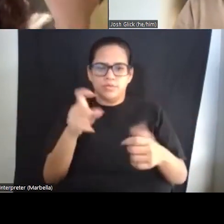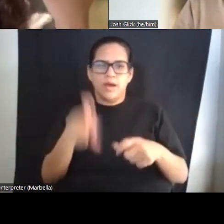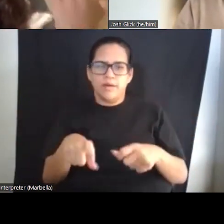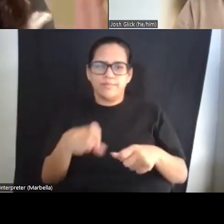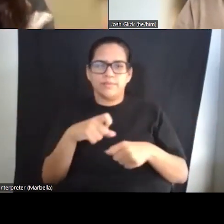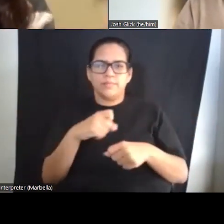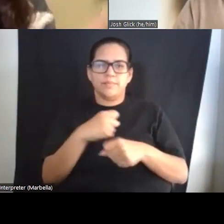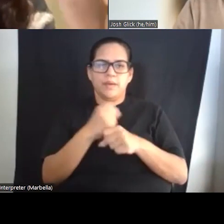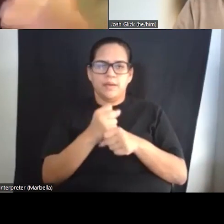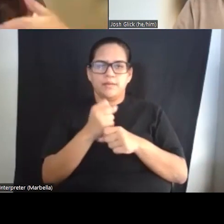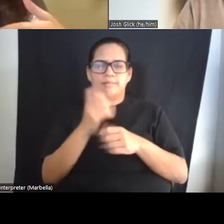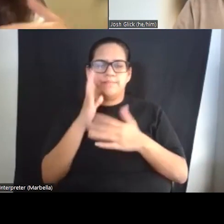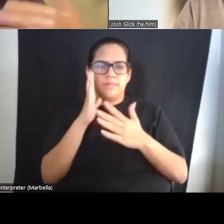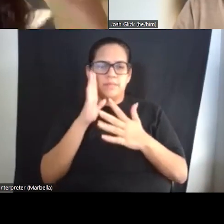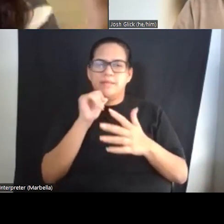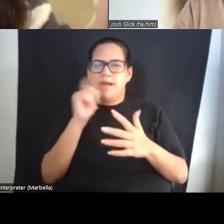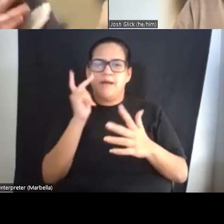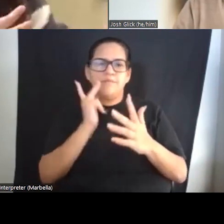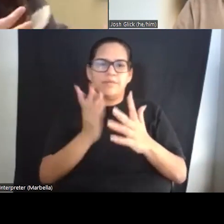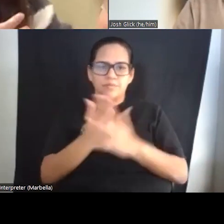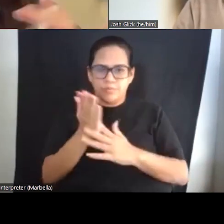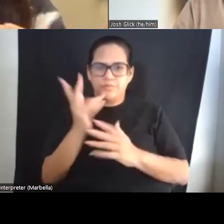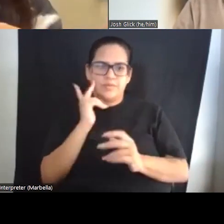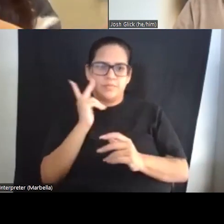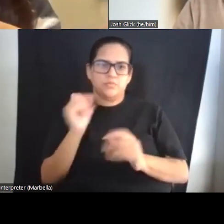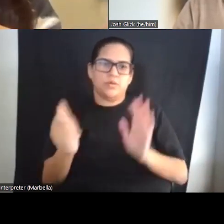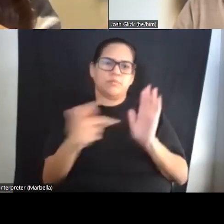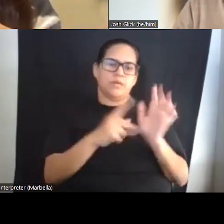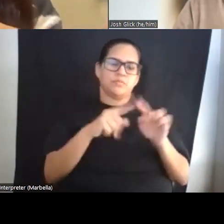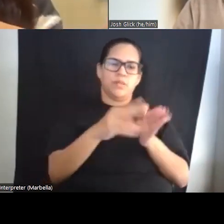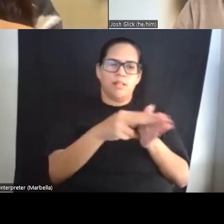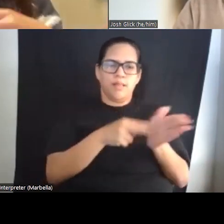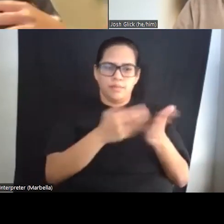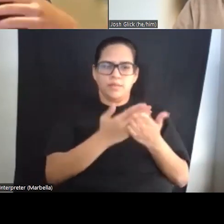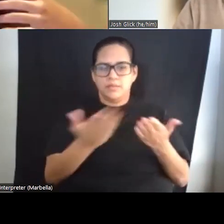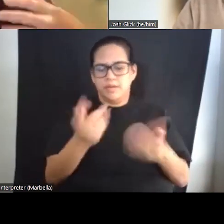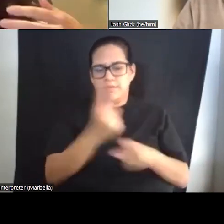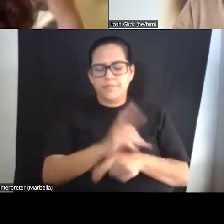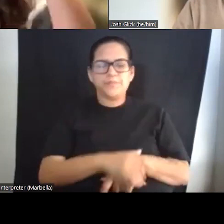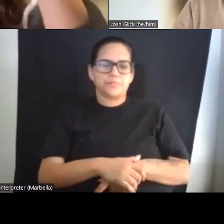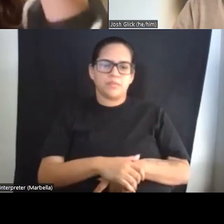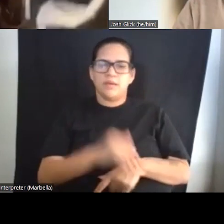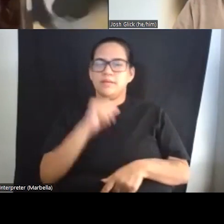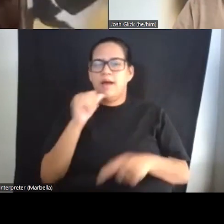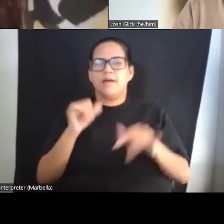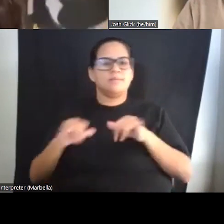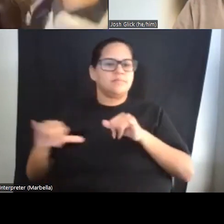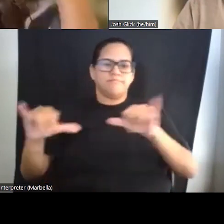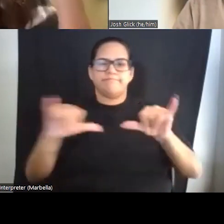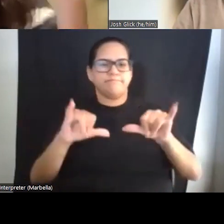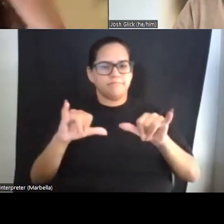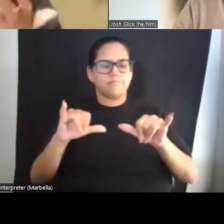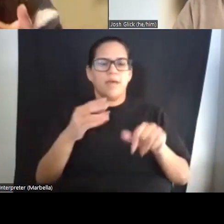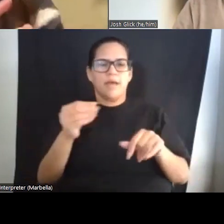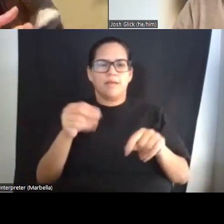the invisible visible. So it goes back to the labeling side, right? But because there's not a standards around this, and